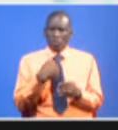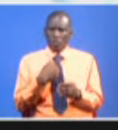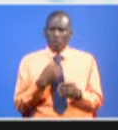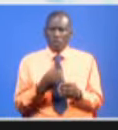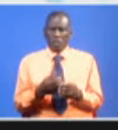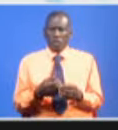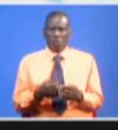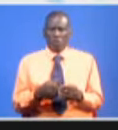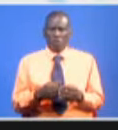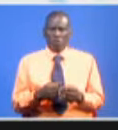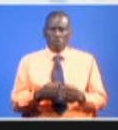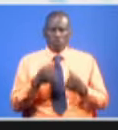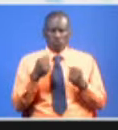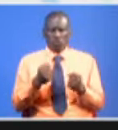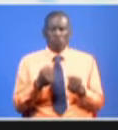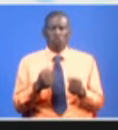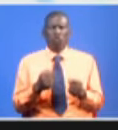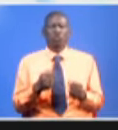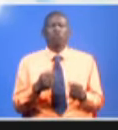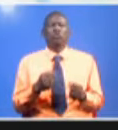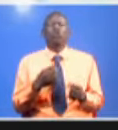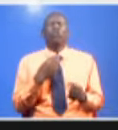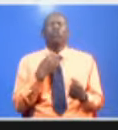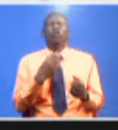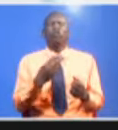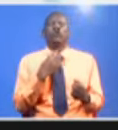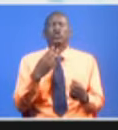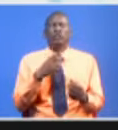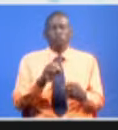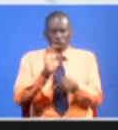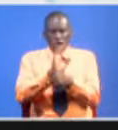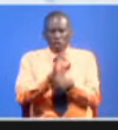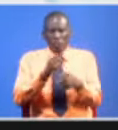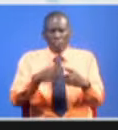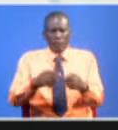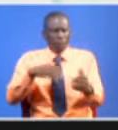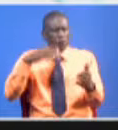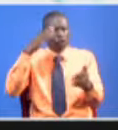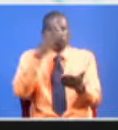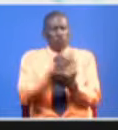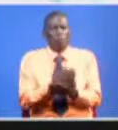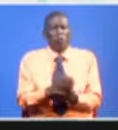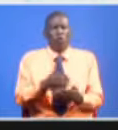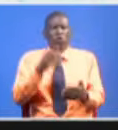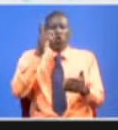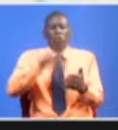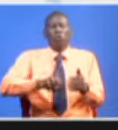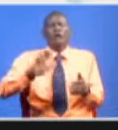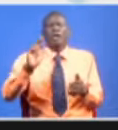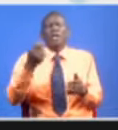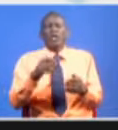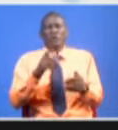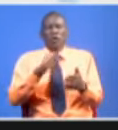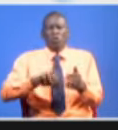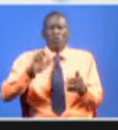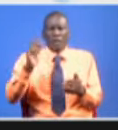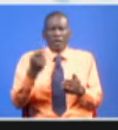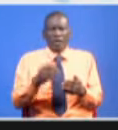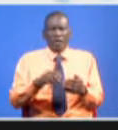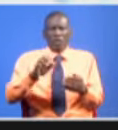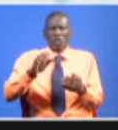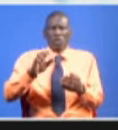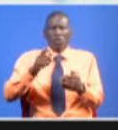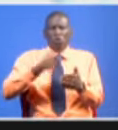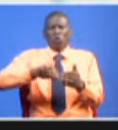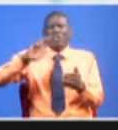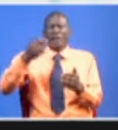strong voices, but they've been muffled. And so what the Kenya Conference of